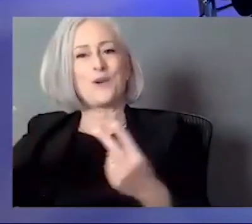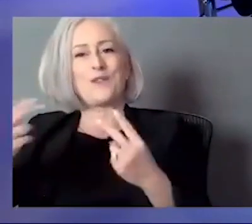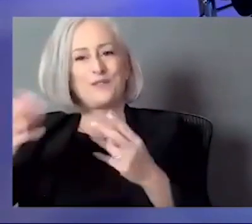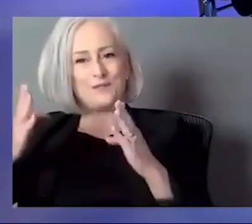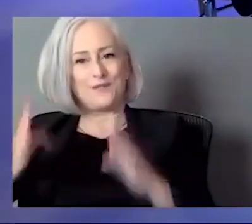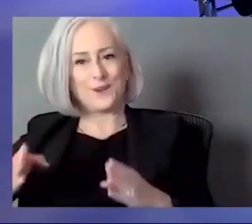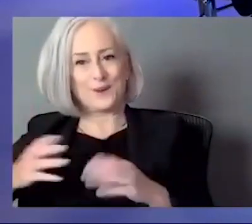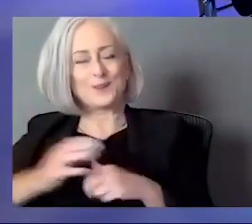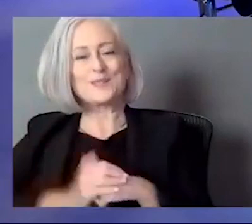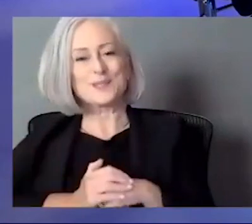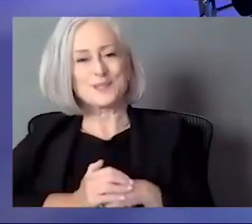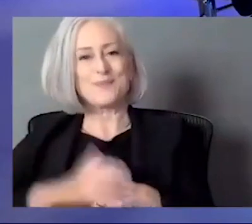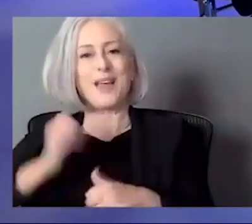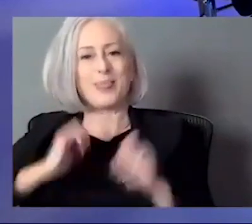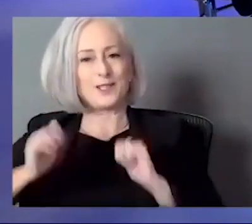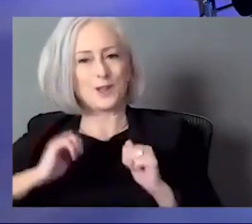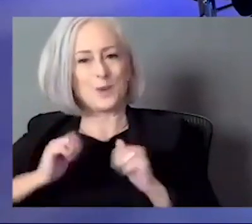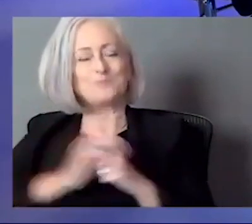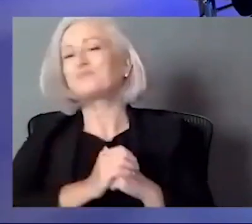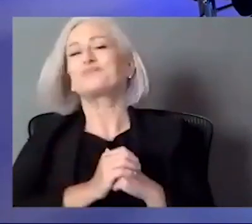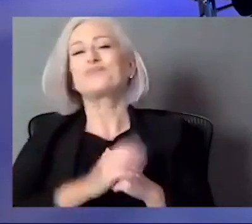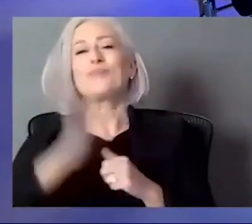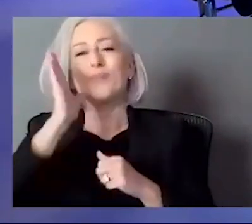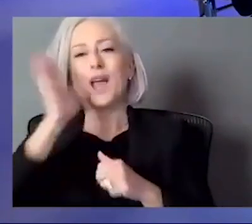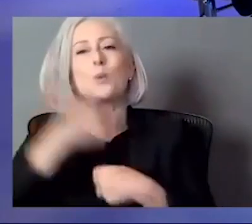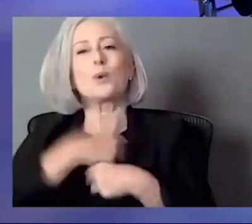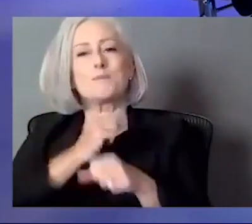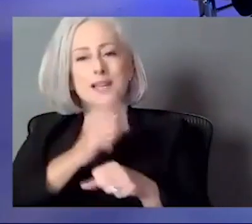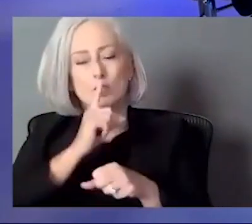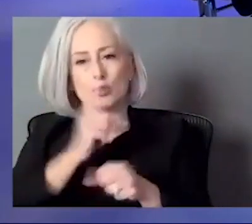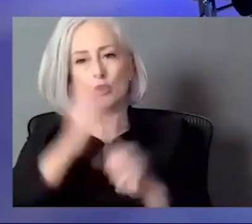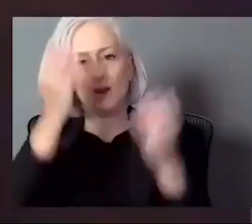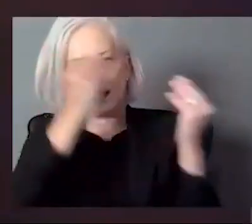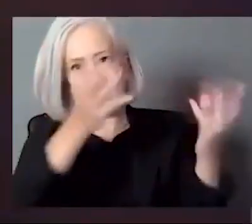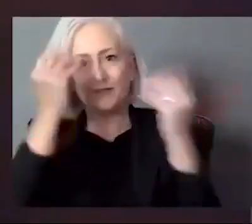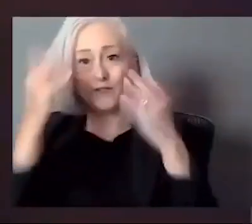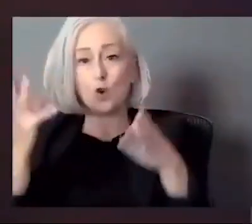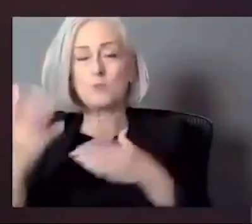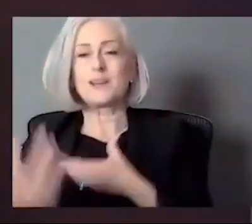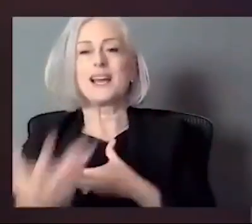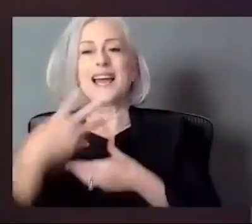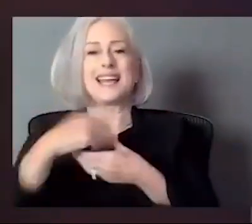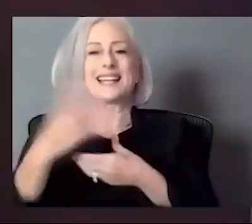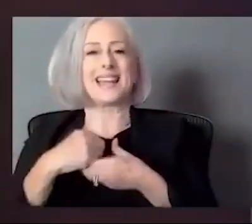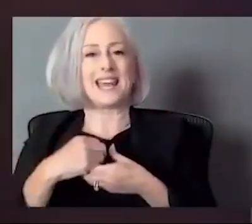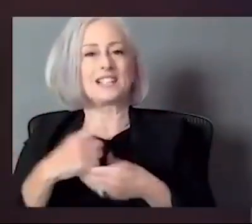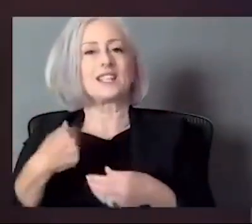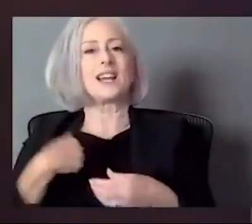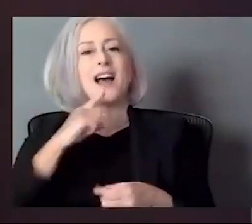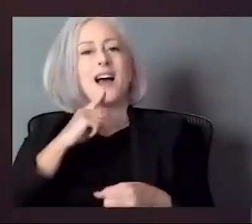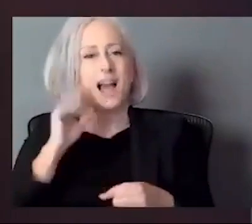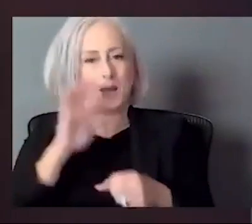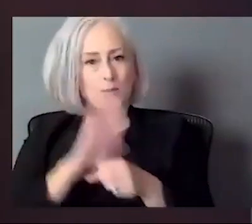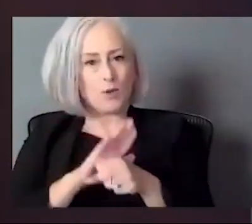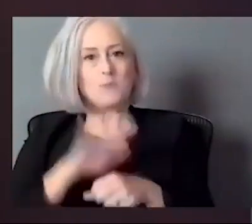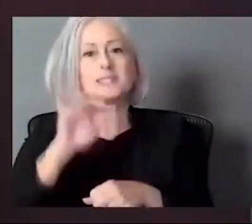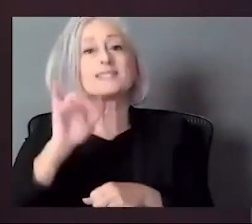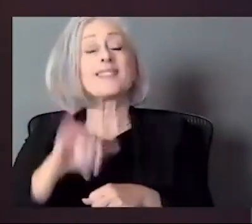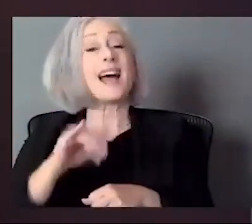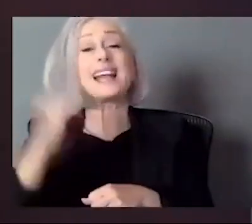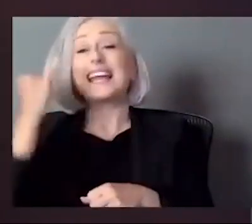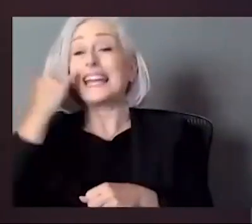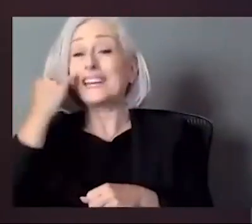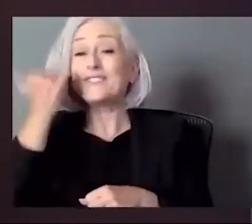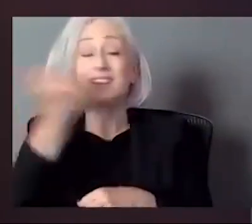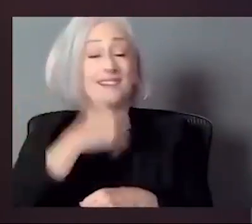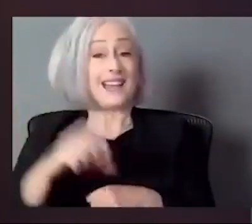be, making sure that they stay informed and engaged. And my promise to the viewers is that if they need any questions answered